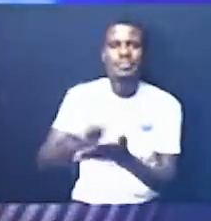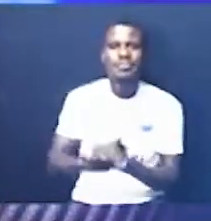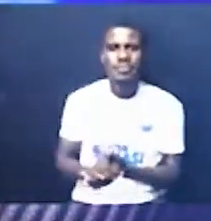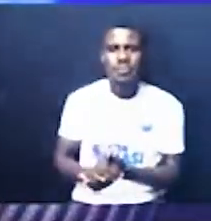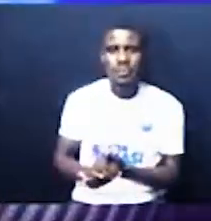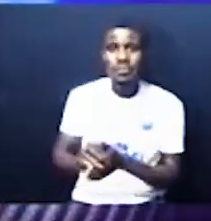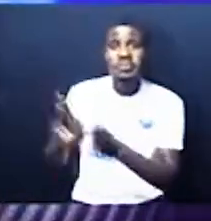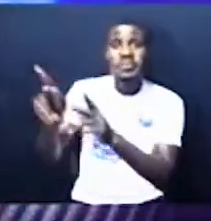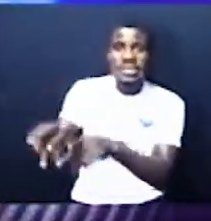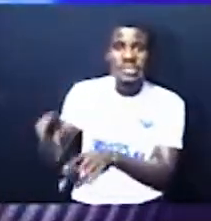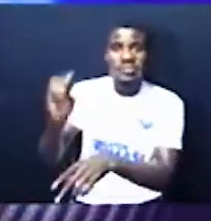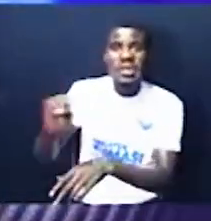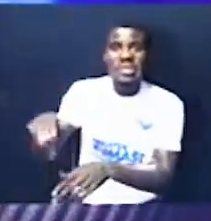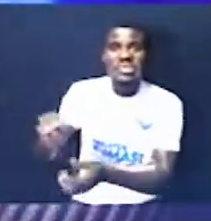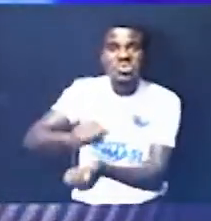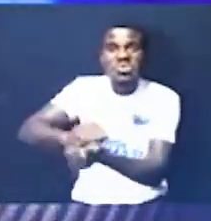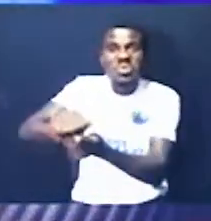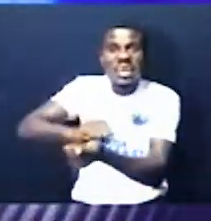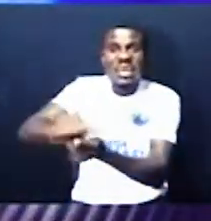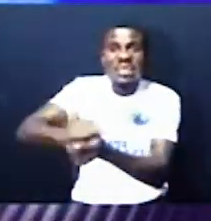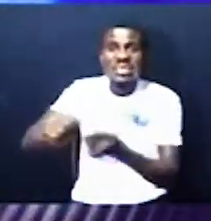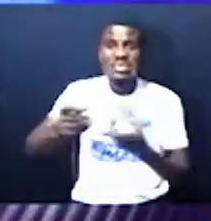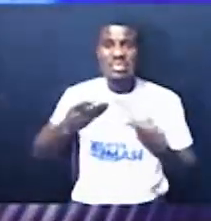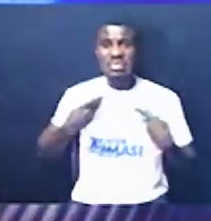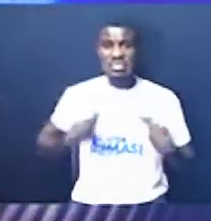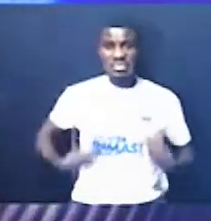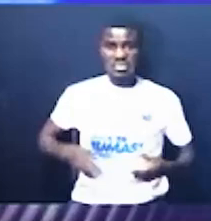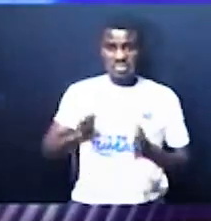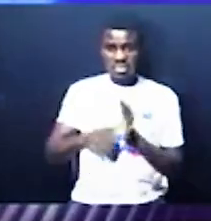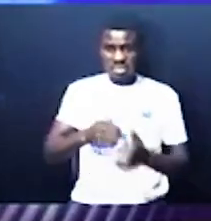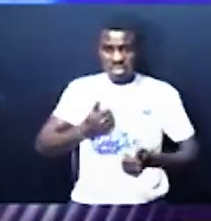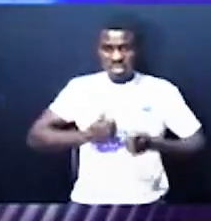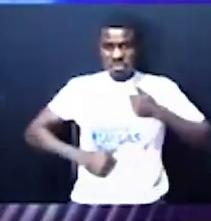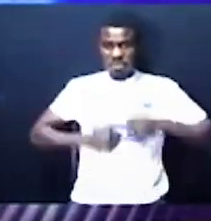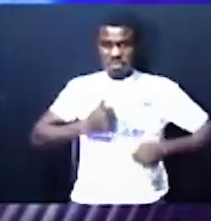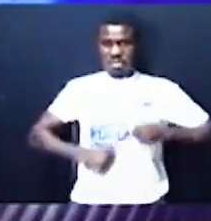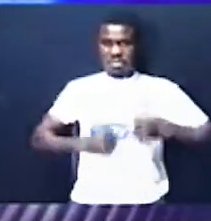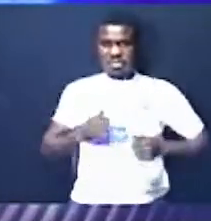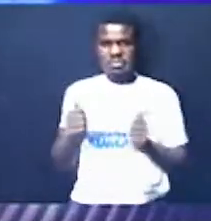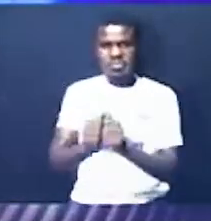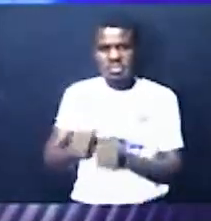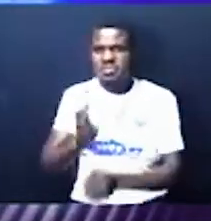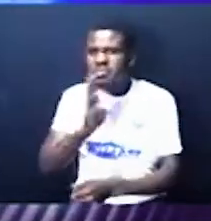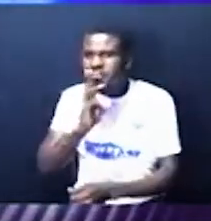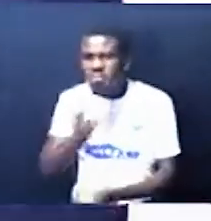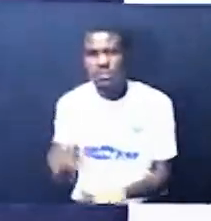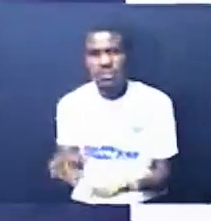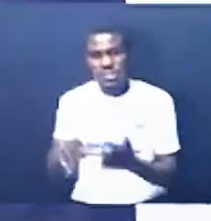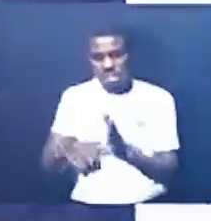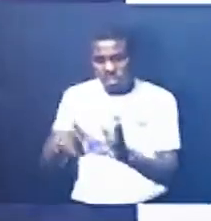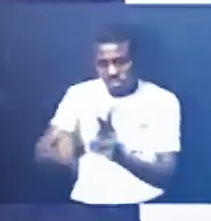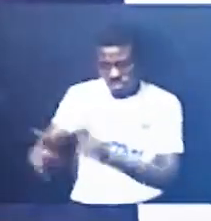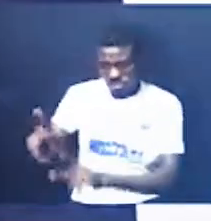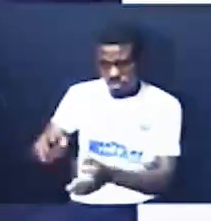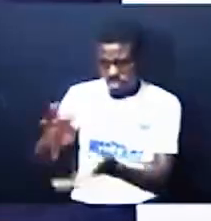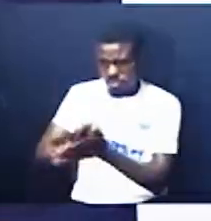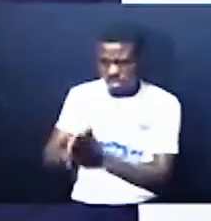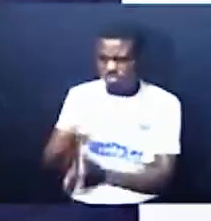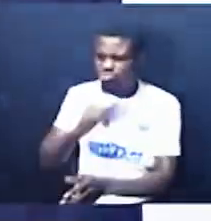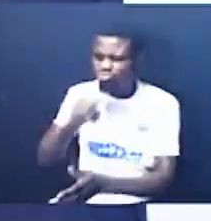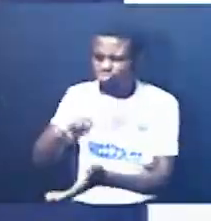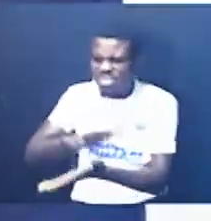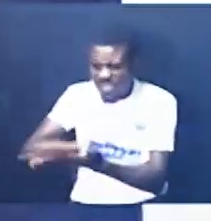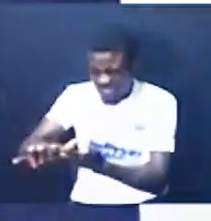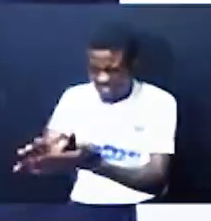their clothes and bathe with water, and they will be unclean till evening. Na onsi ni ntade